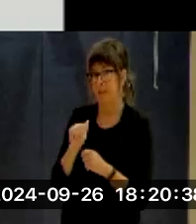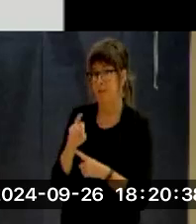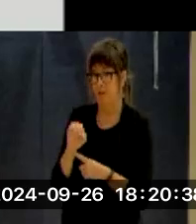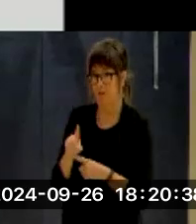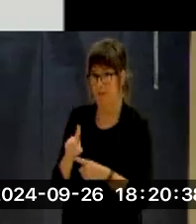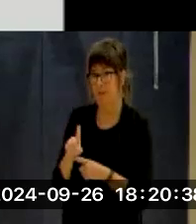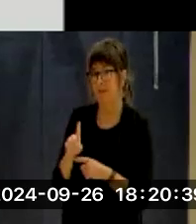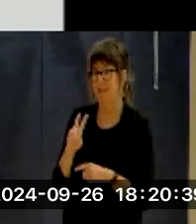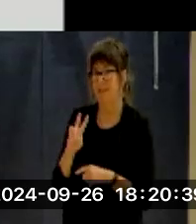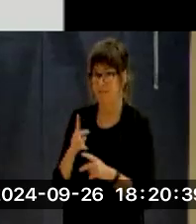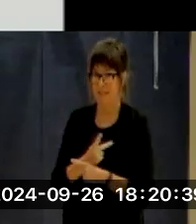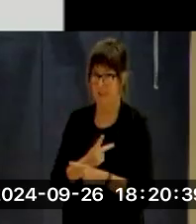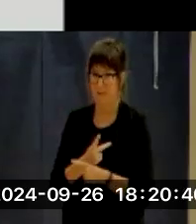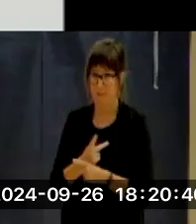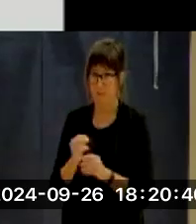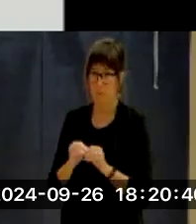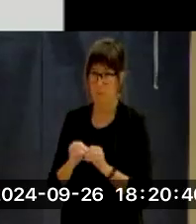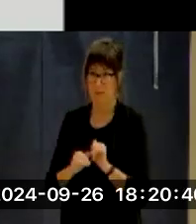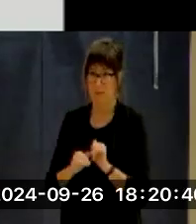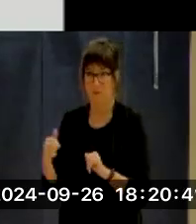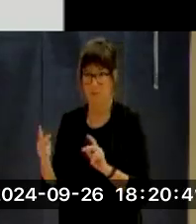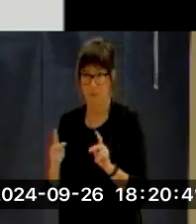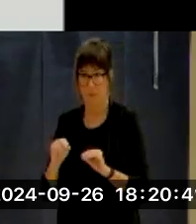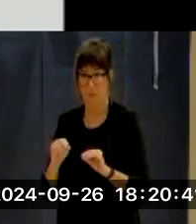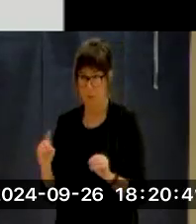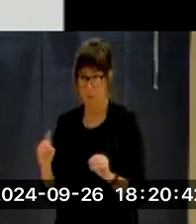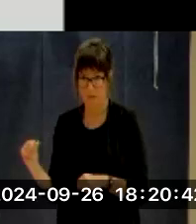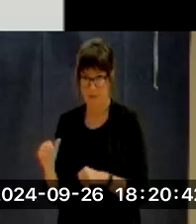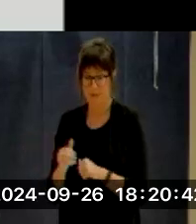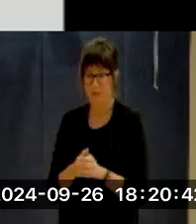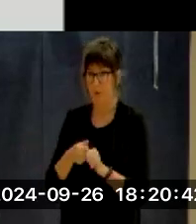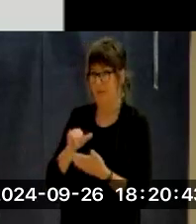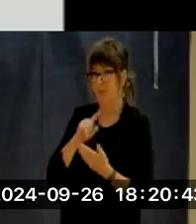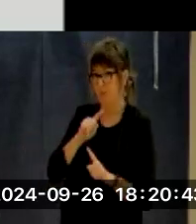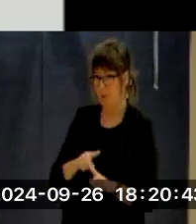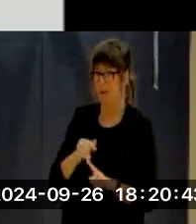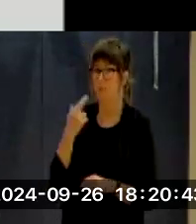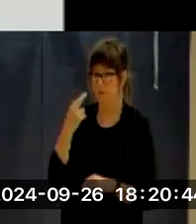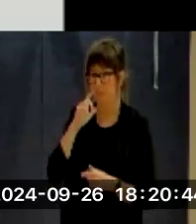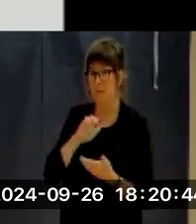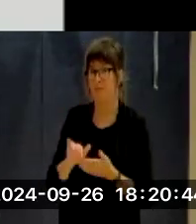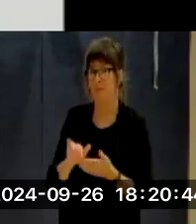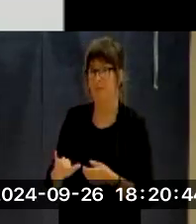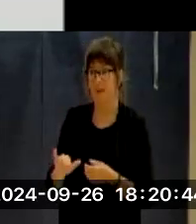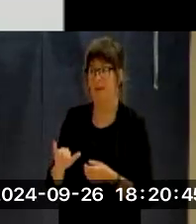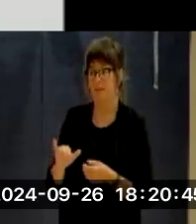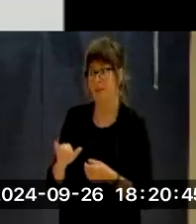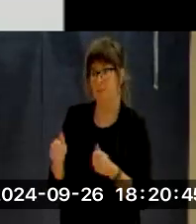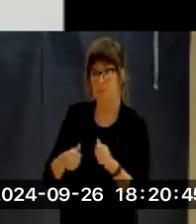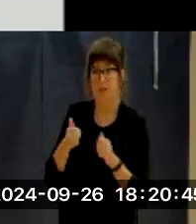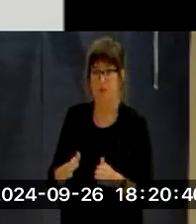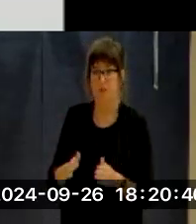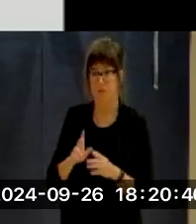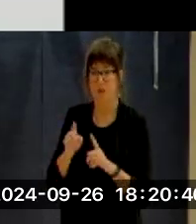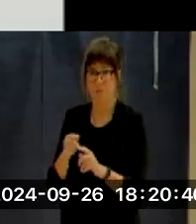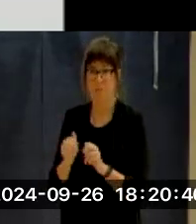higher than those without disabilities. According to that report, there is reason to believe that predators target people with